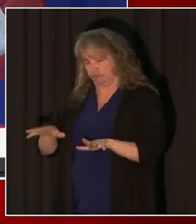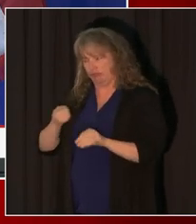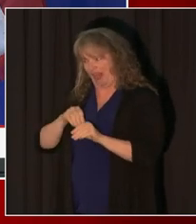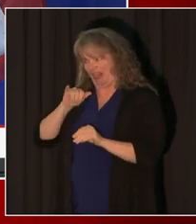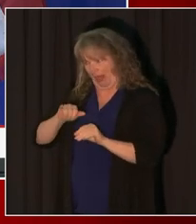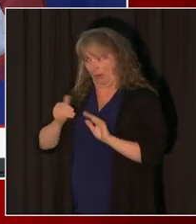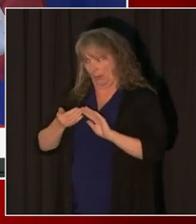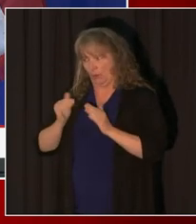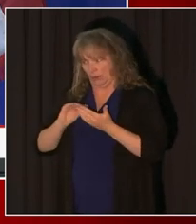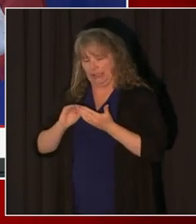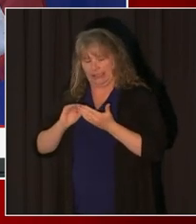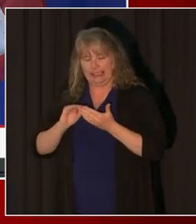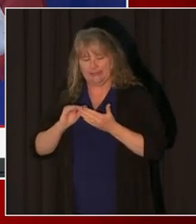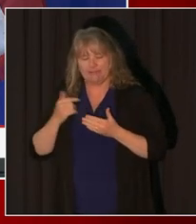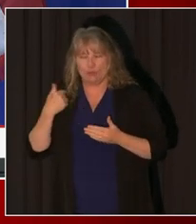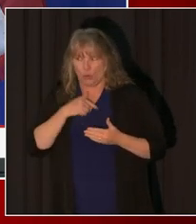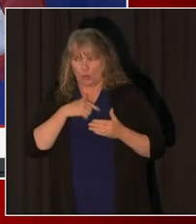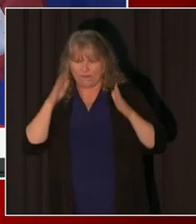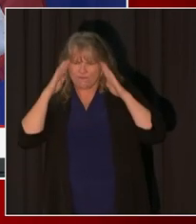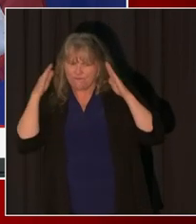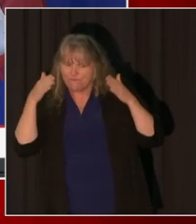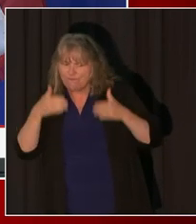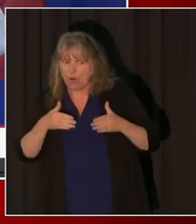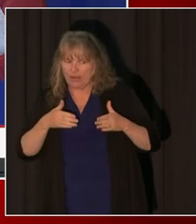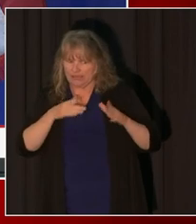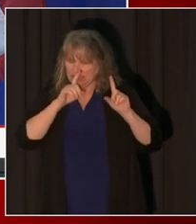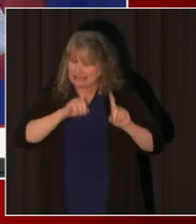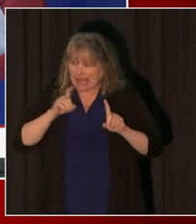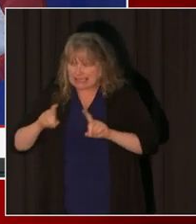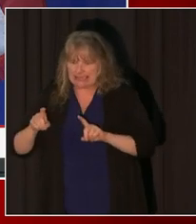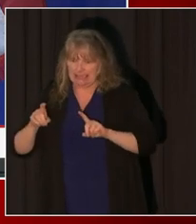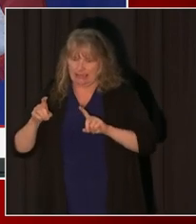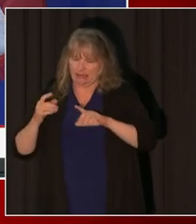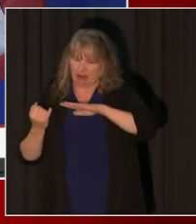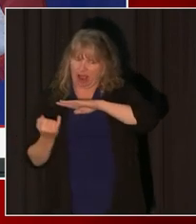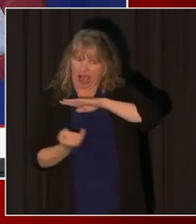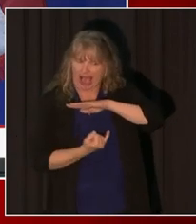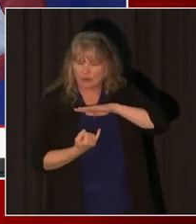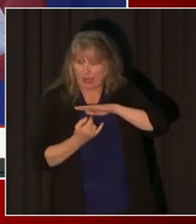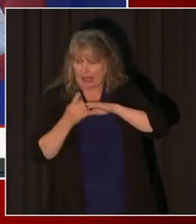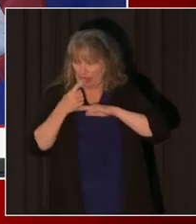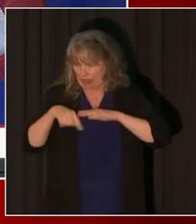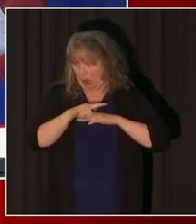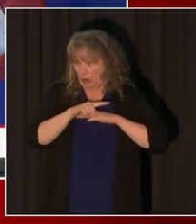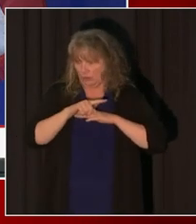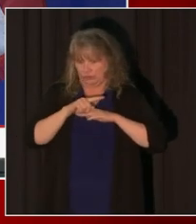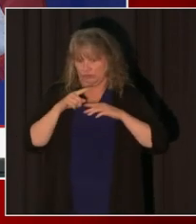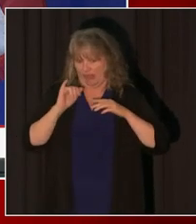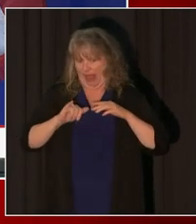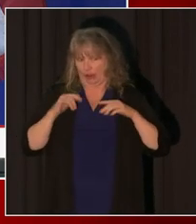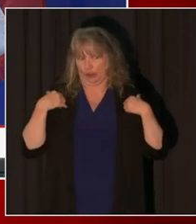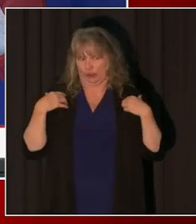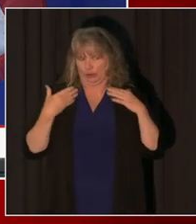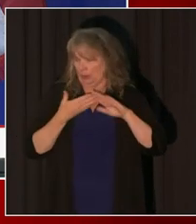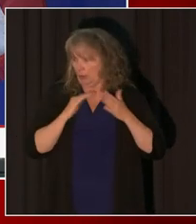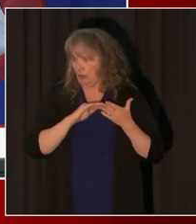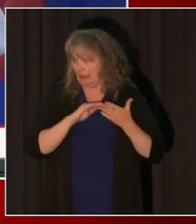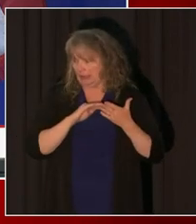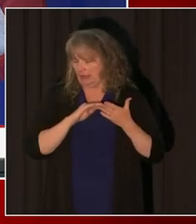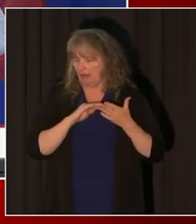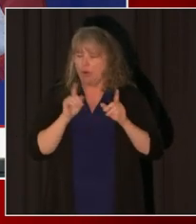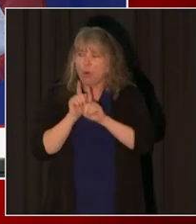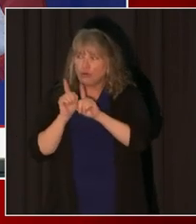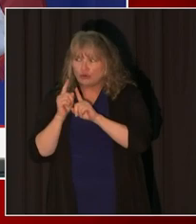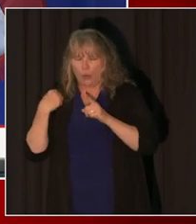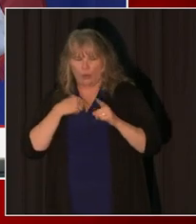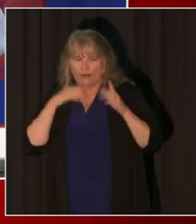And we are very focused on testing and isolation. And we're going to also have a focus on